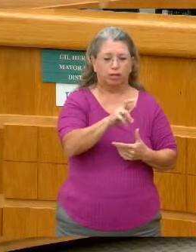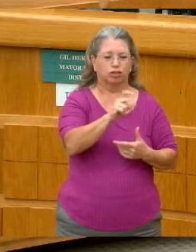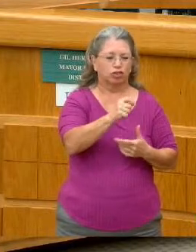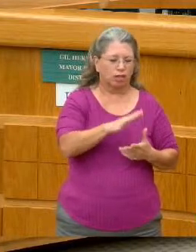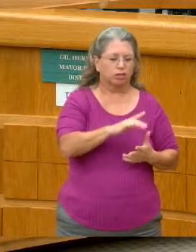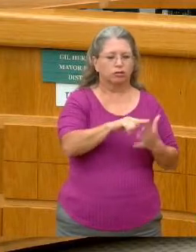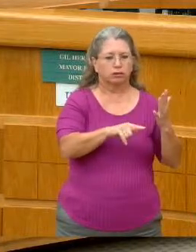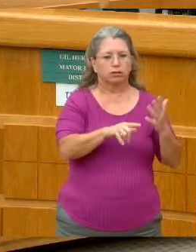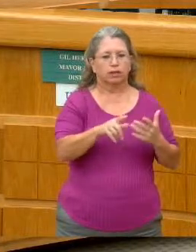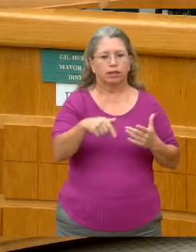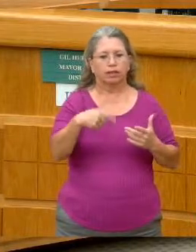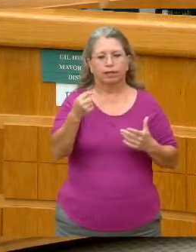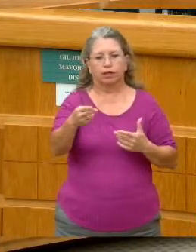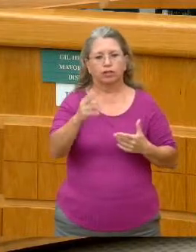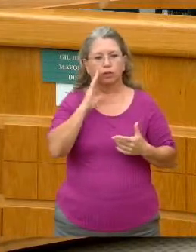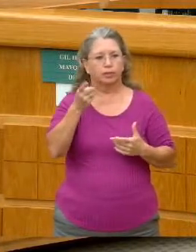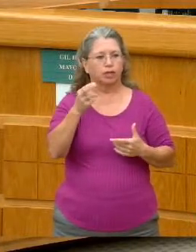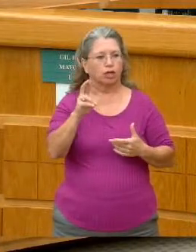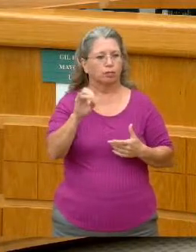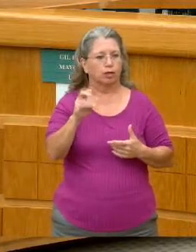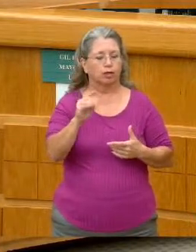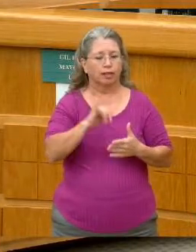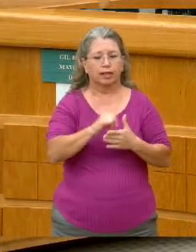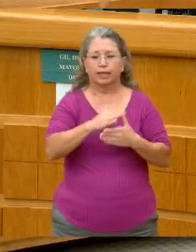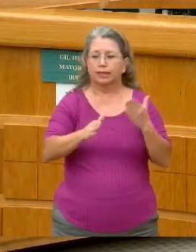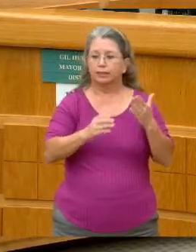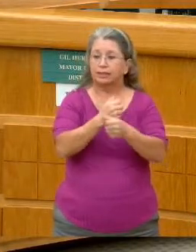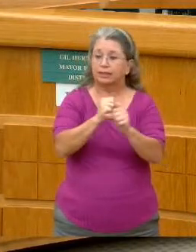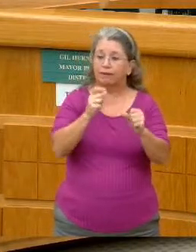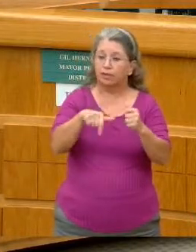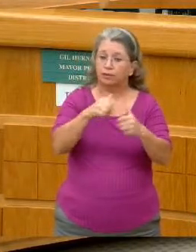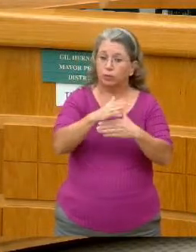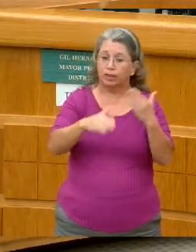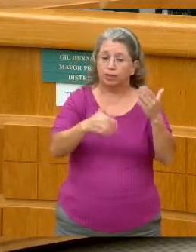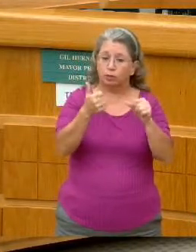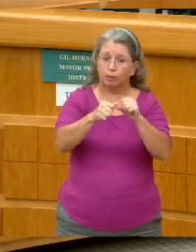detail next week. Okay, that concludes our briefing. Be safe this weekend and remember the protocols. Thank you.